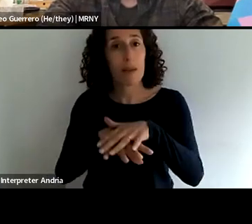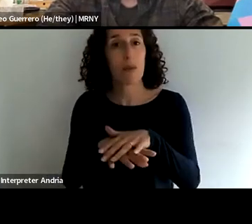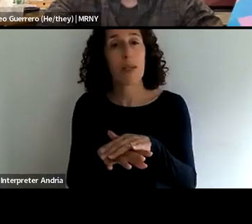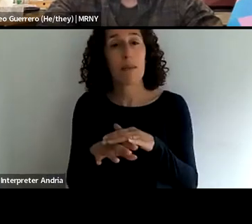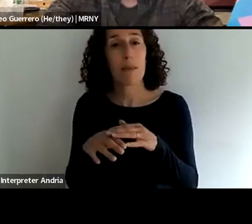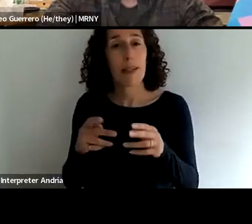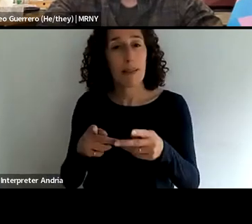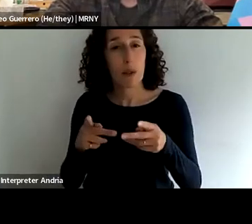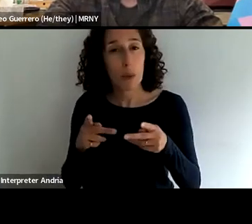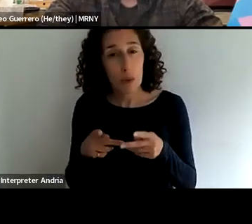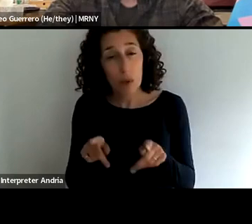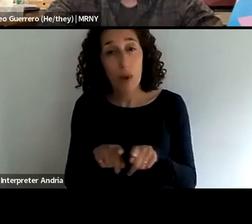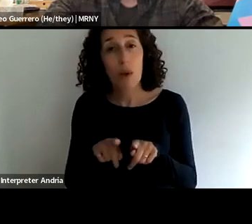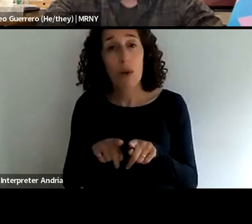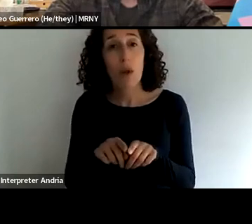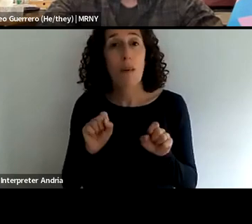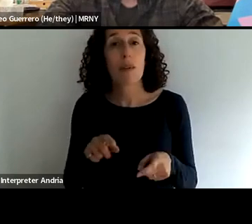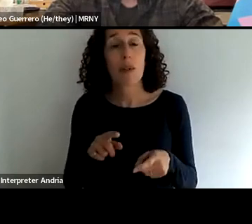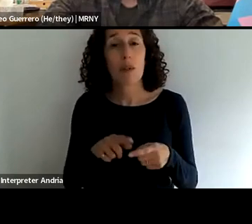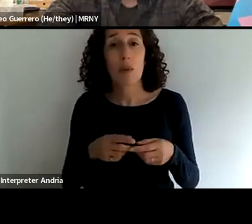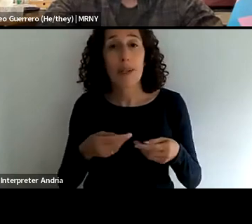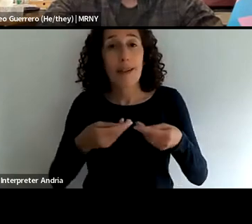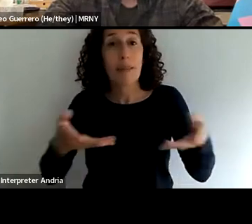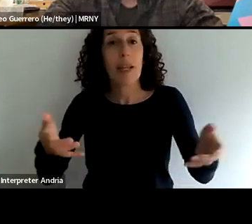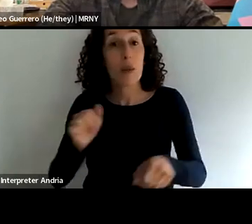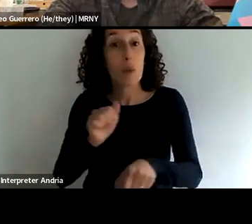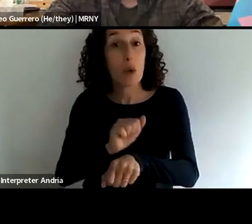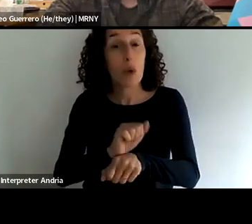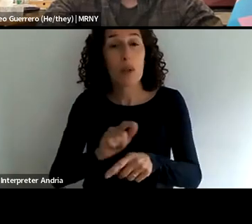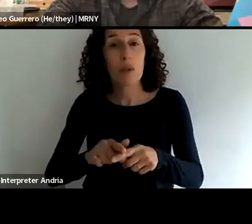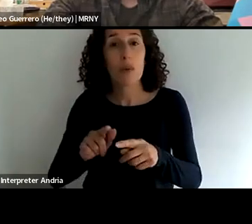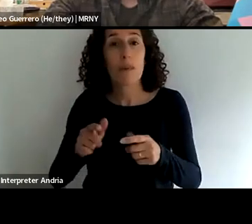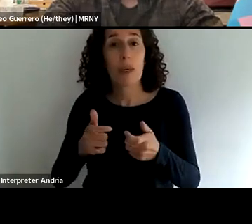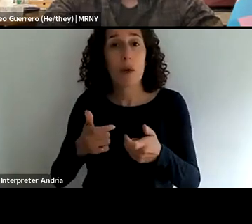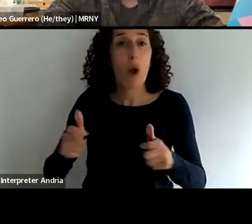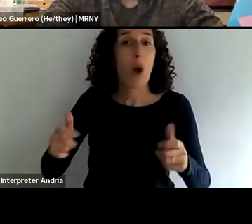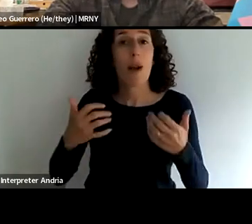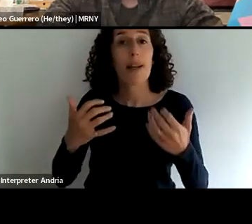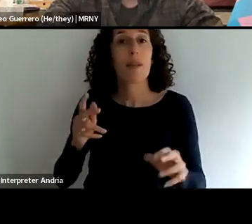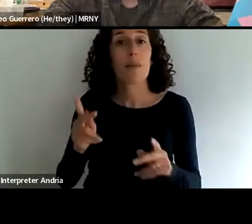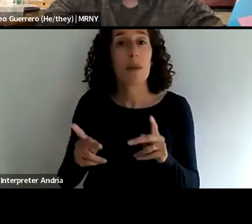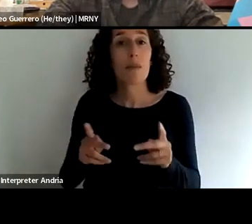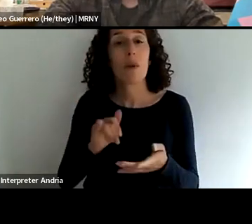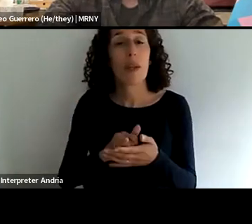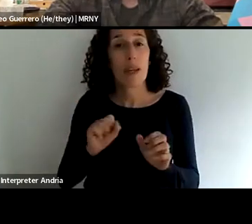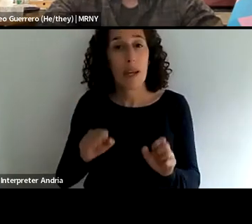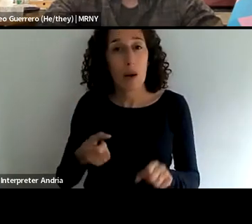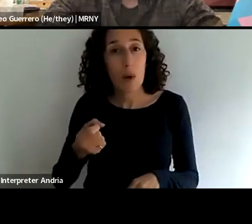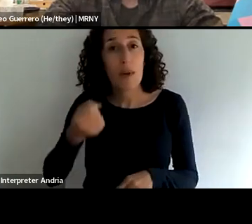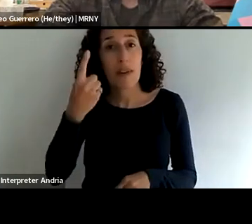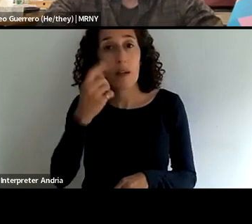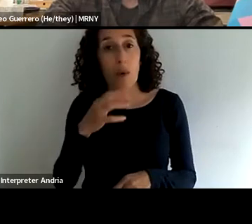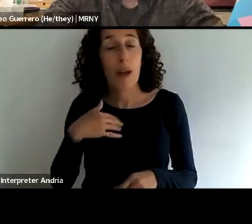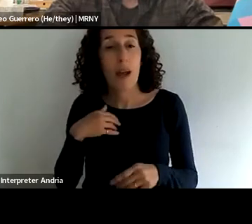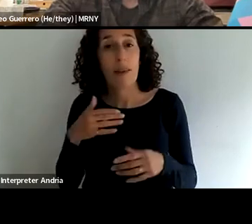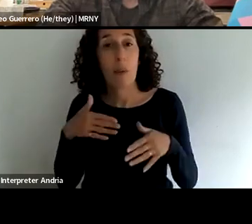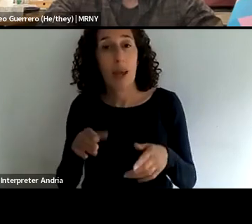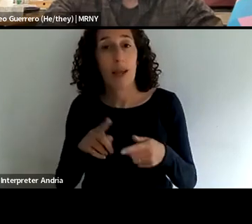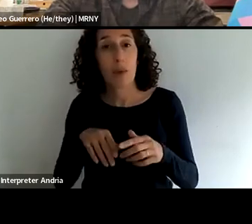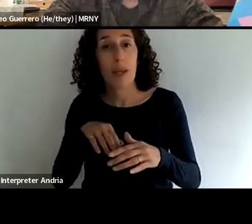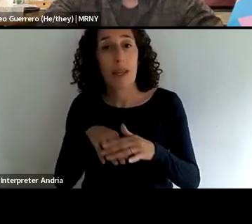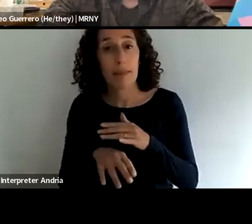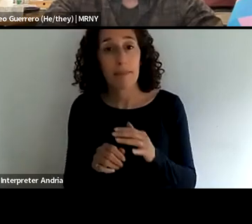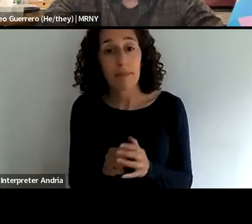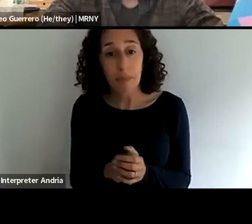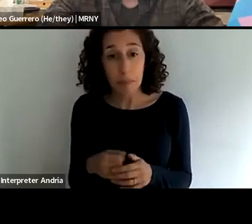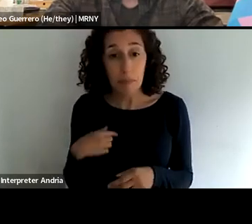be able to disseminate the work to a much larger audience so people can actually understand it or have a way in. I think